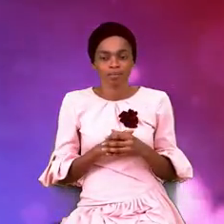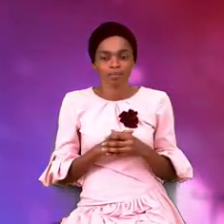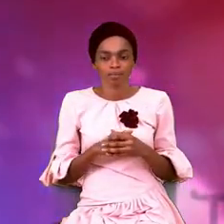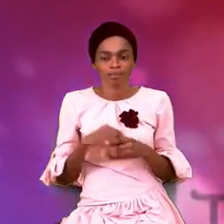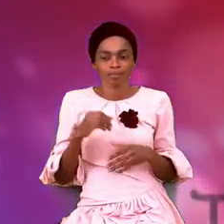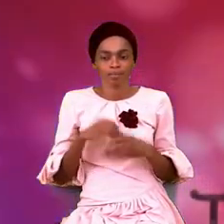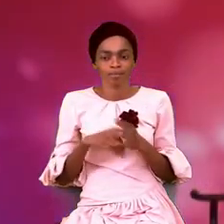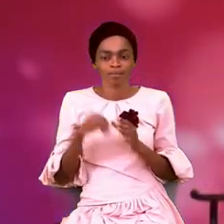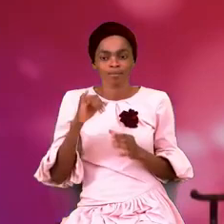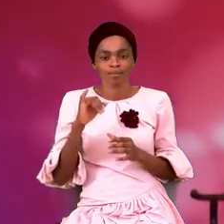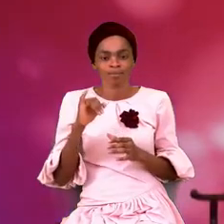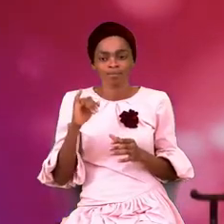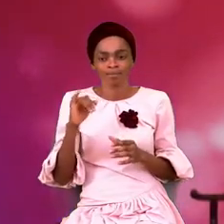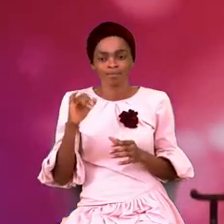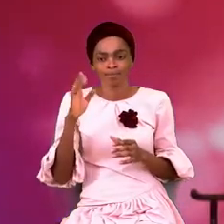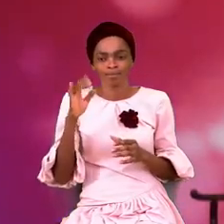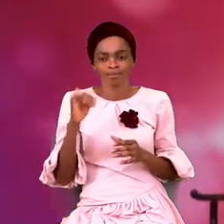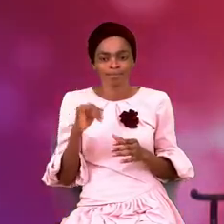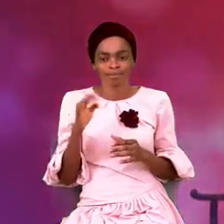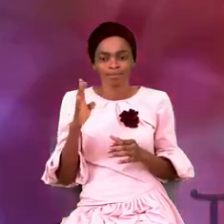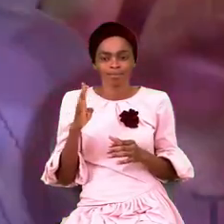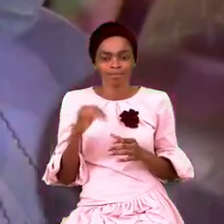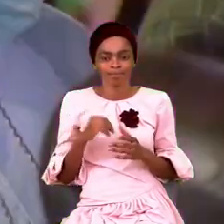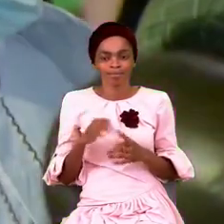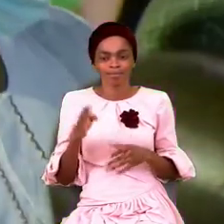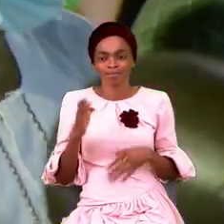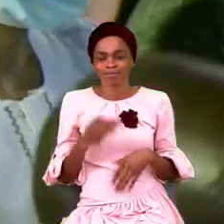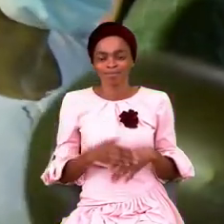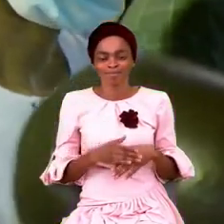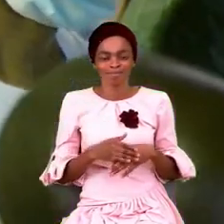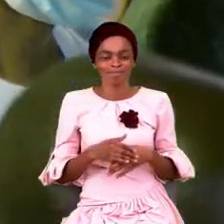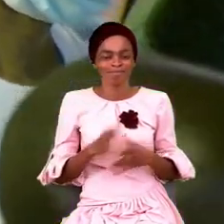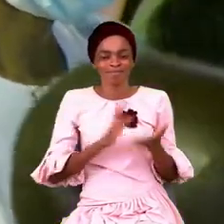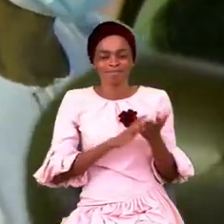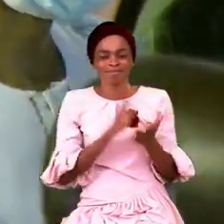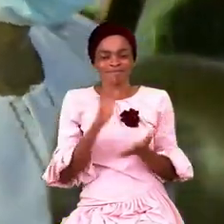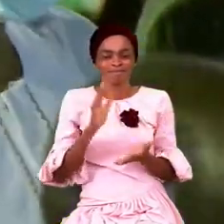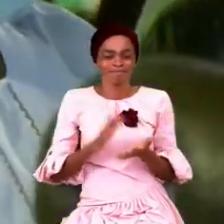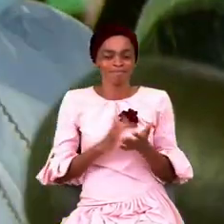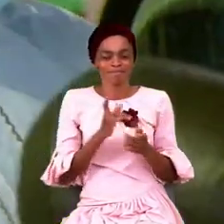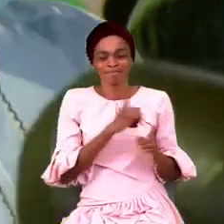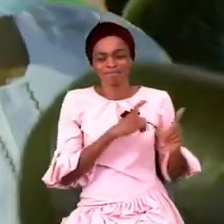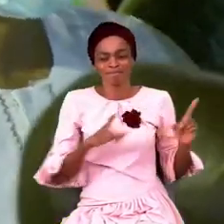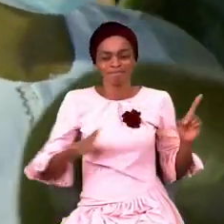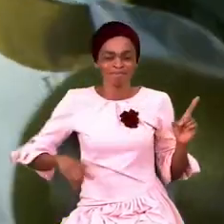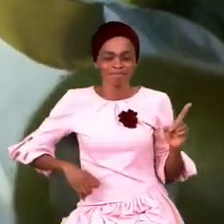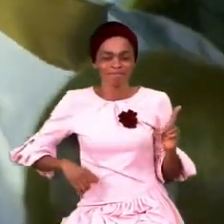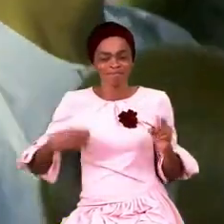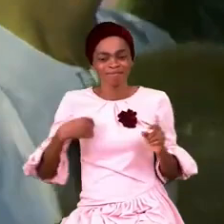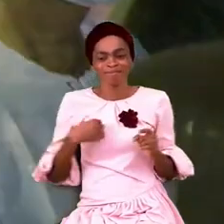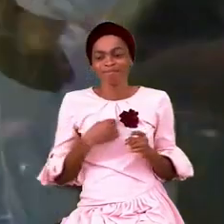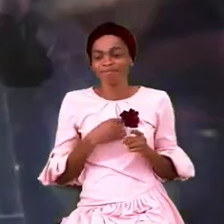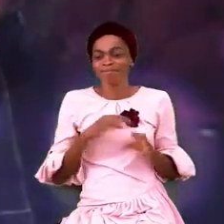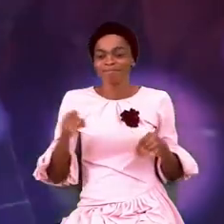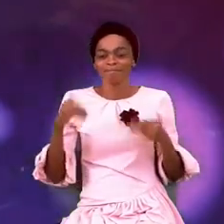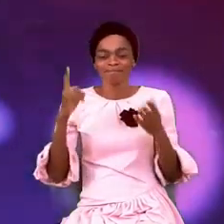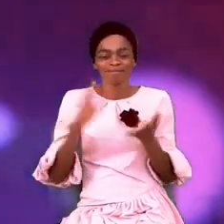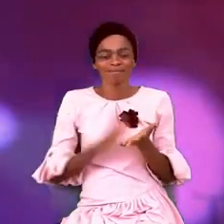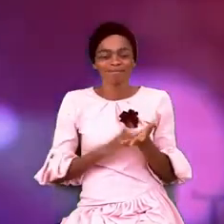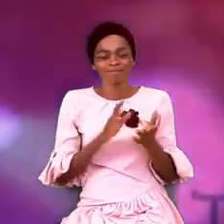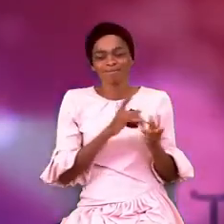Ebube diri Jehovah. Say, Ebube diri Jehovah. Ibu onye